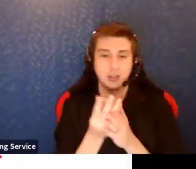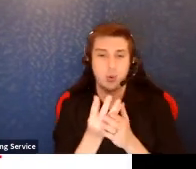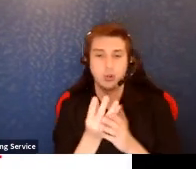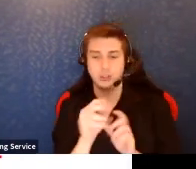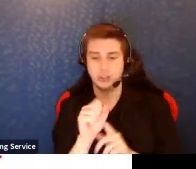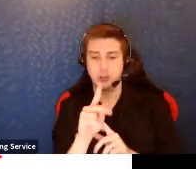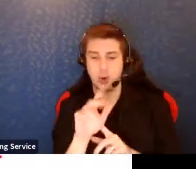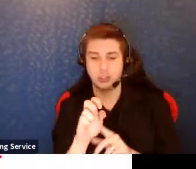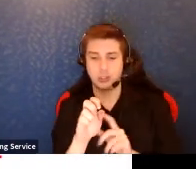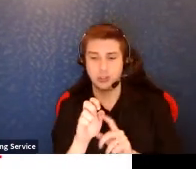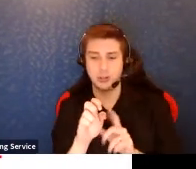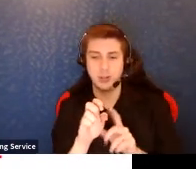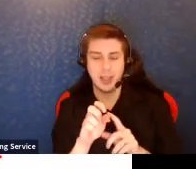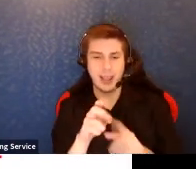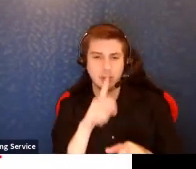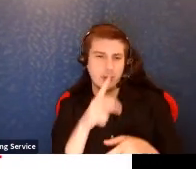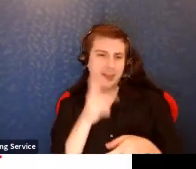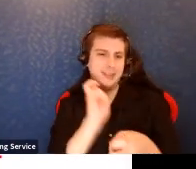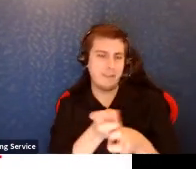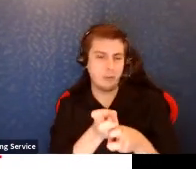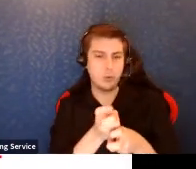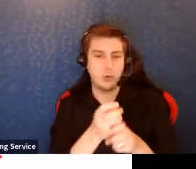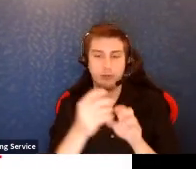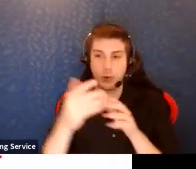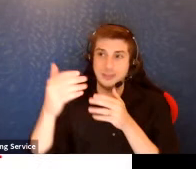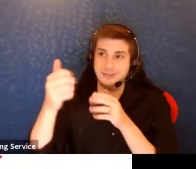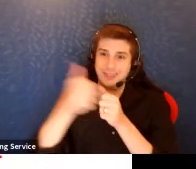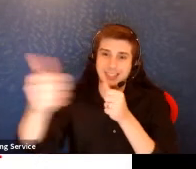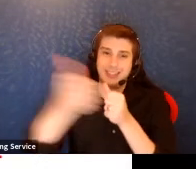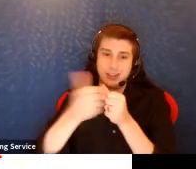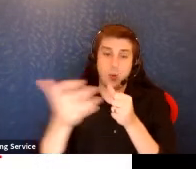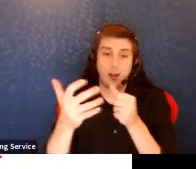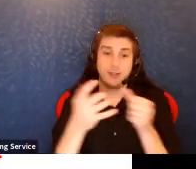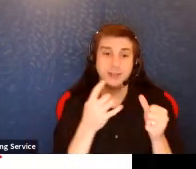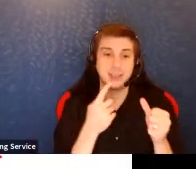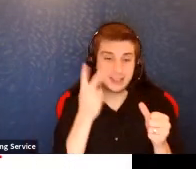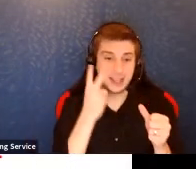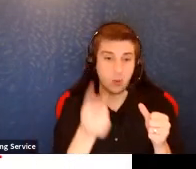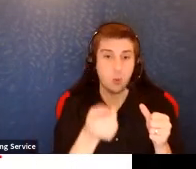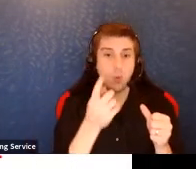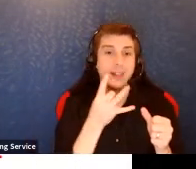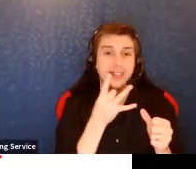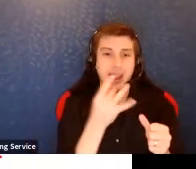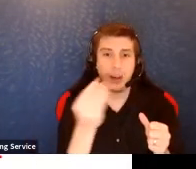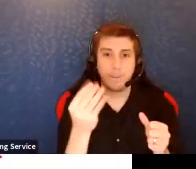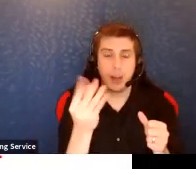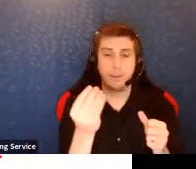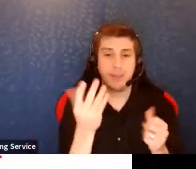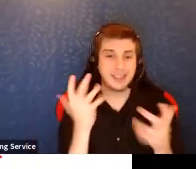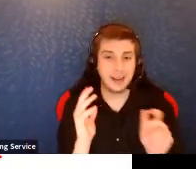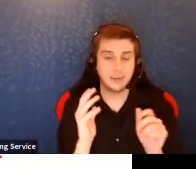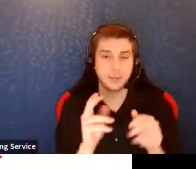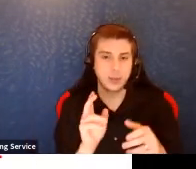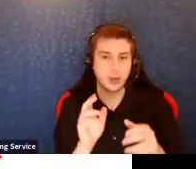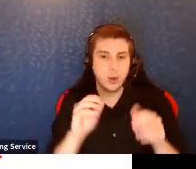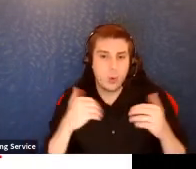hard to gauge distance of an object if all we see of it is just a single light source, right? So we just have